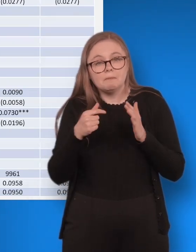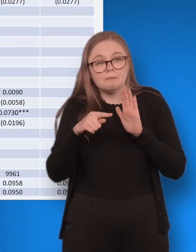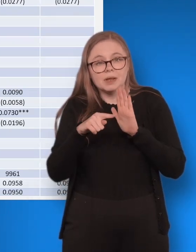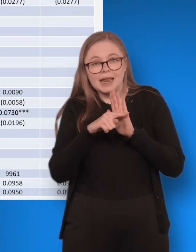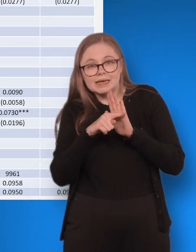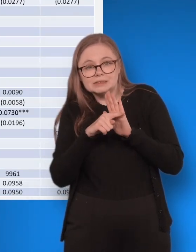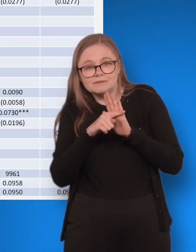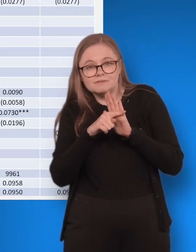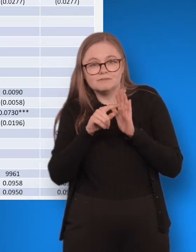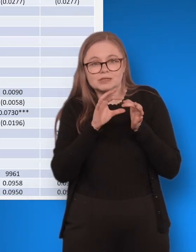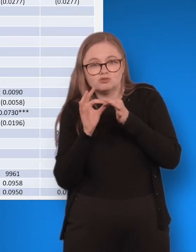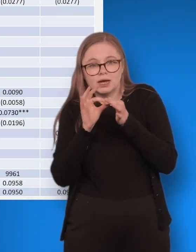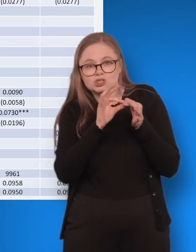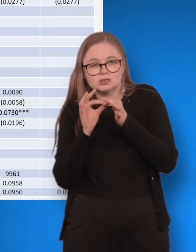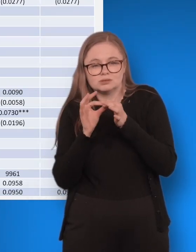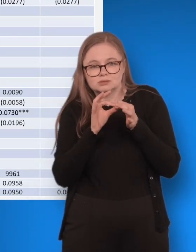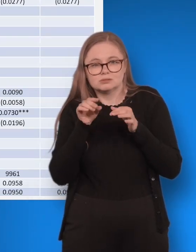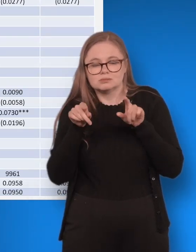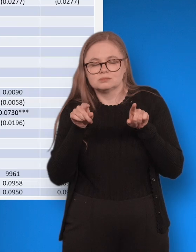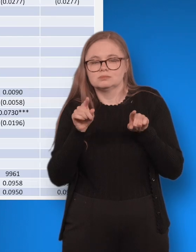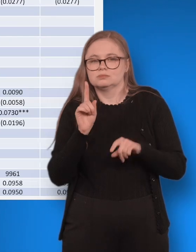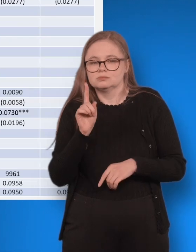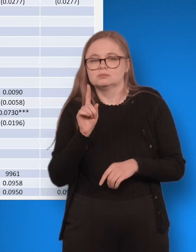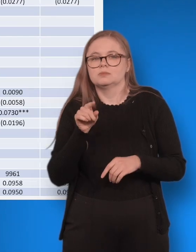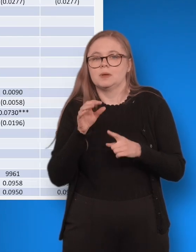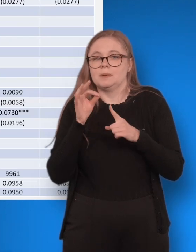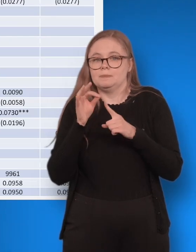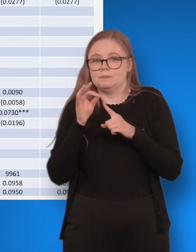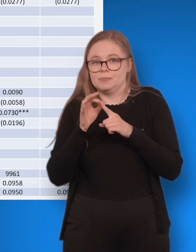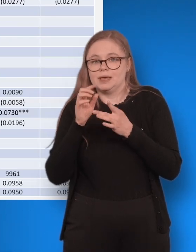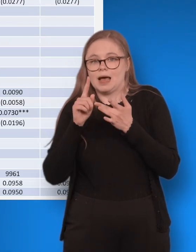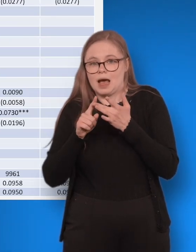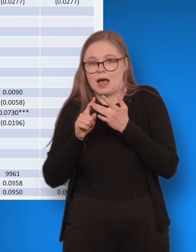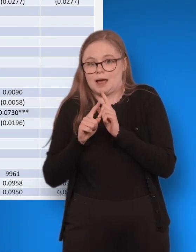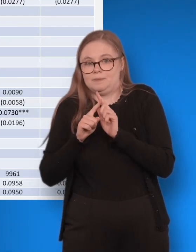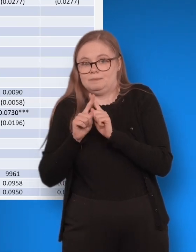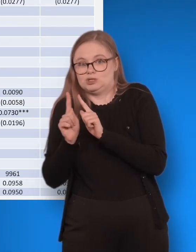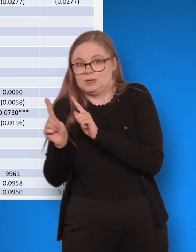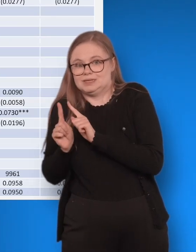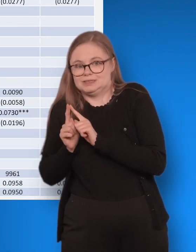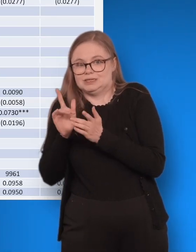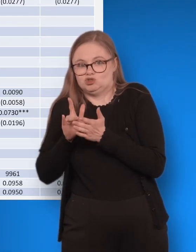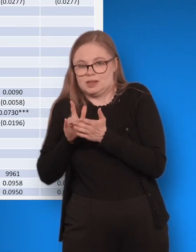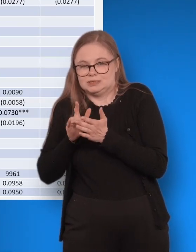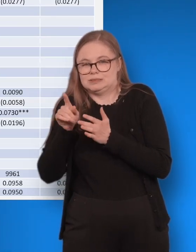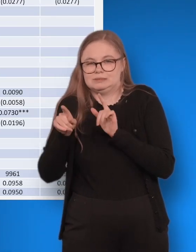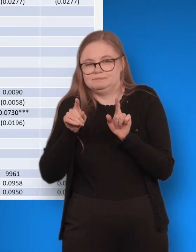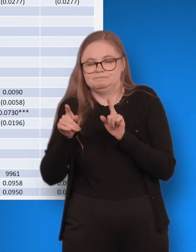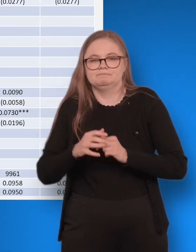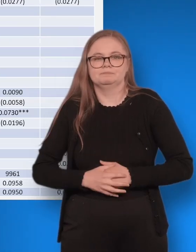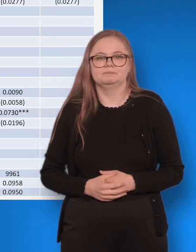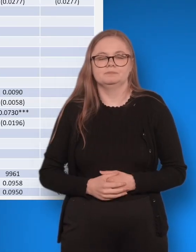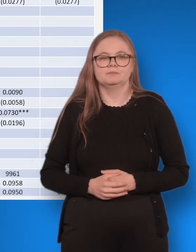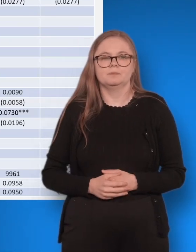significant interaction effect between the PI betweenness centrality, so indicating